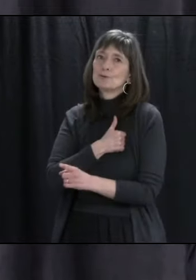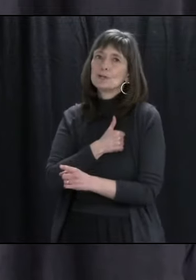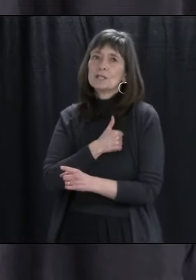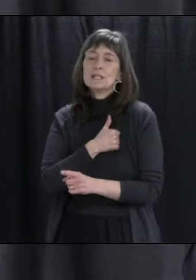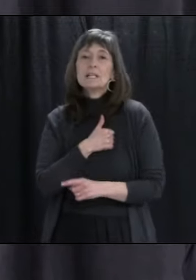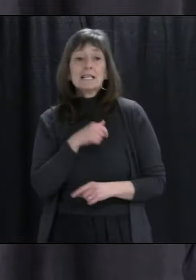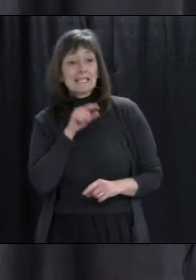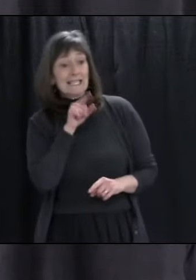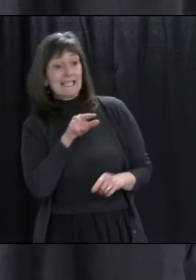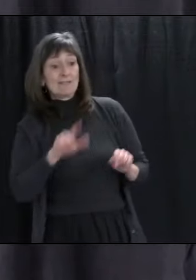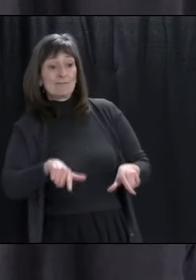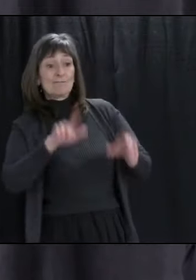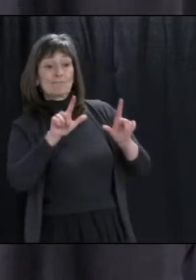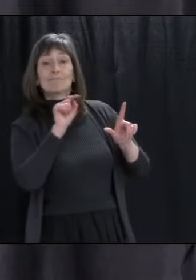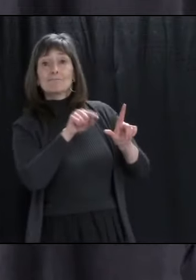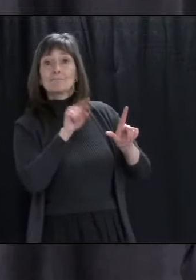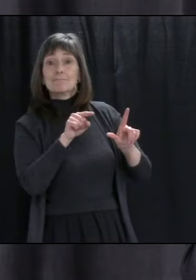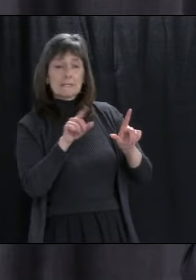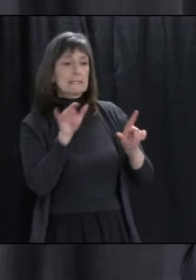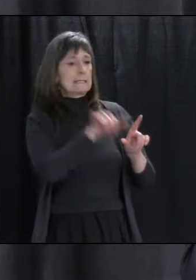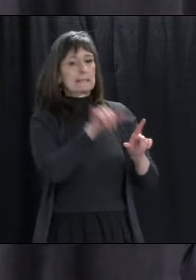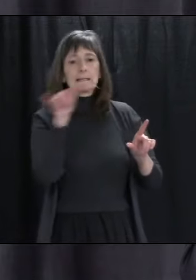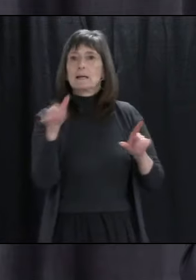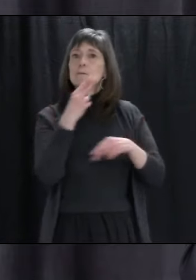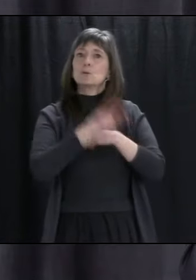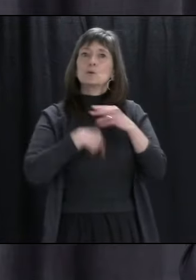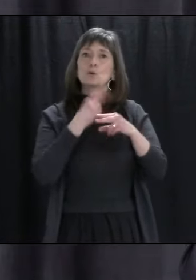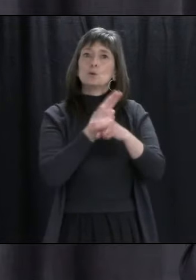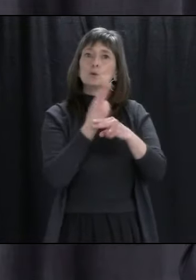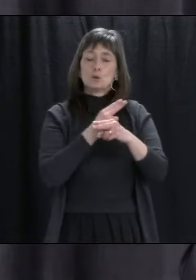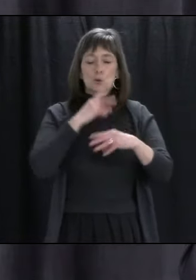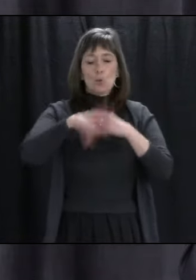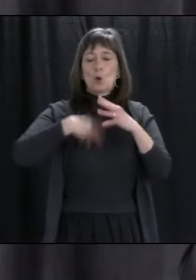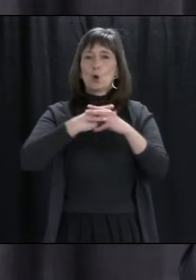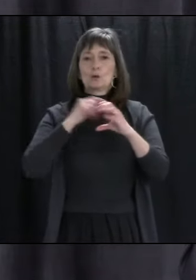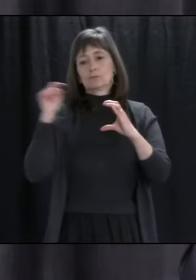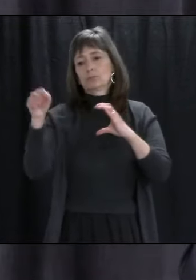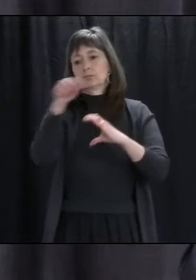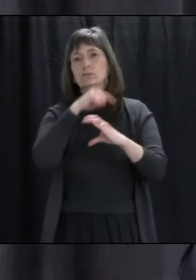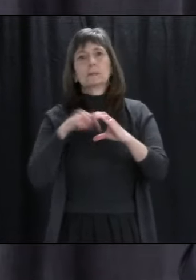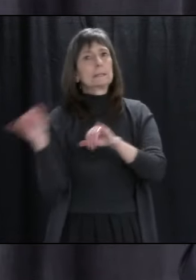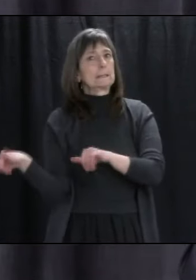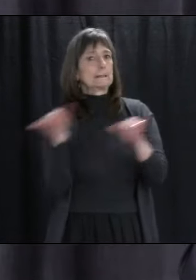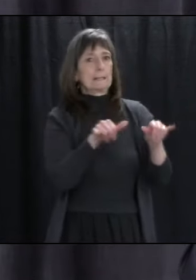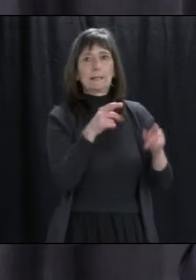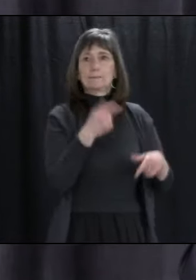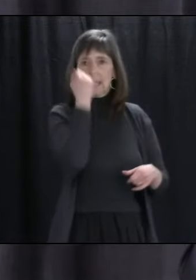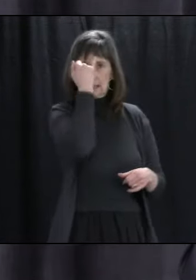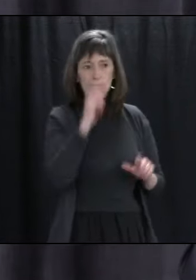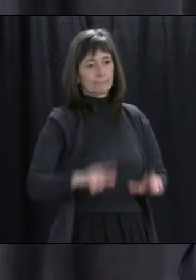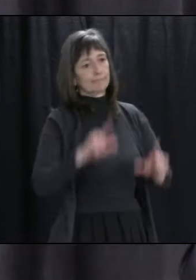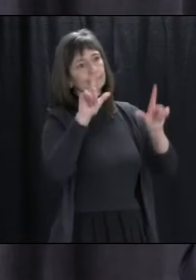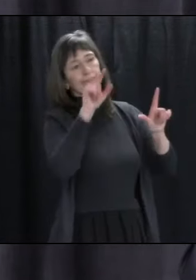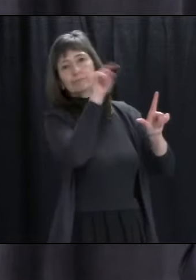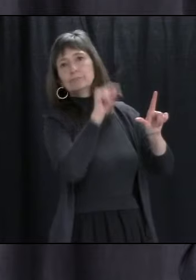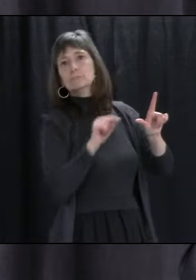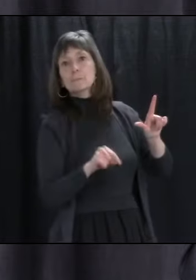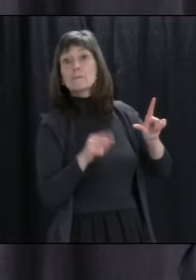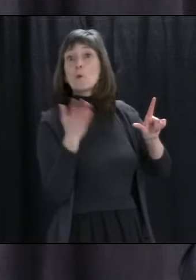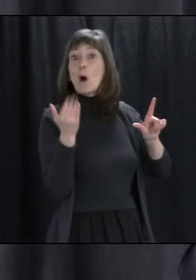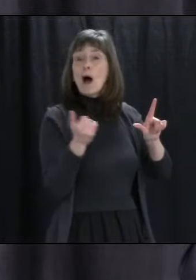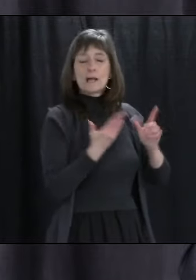around the world. It's yet another tool to empower people with the information that is factual and trusted. It gives you the